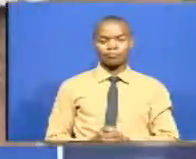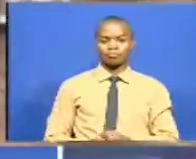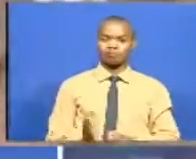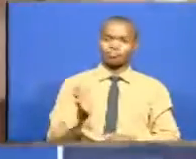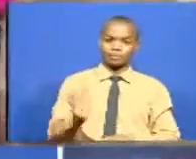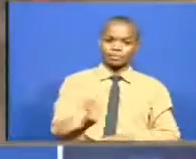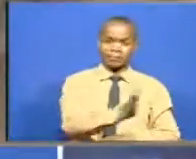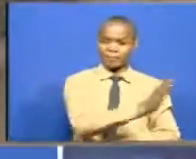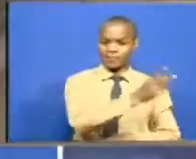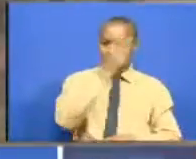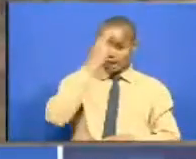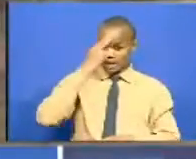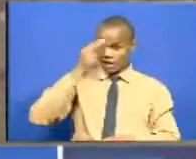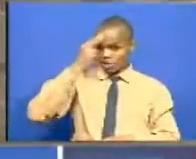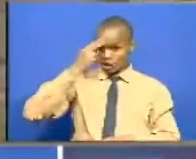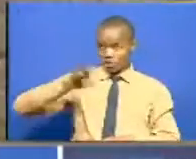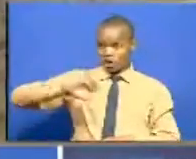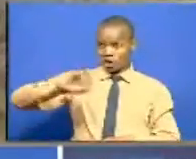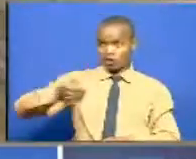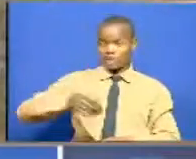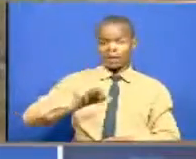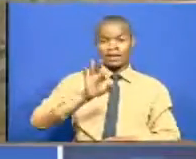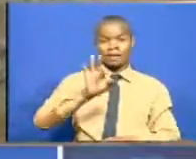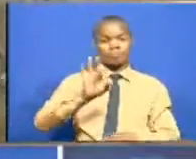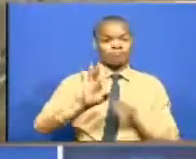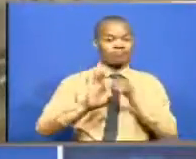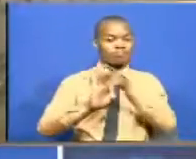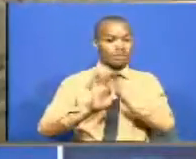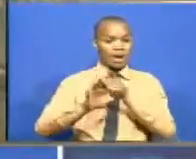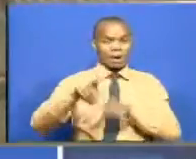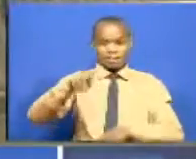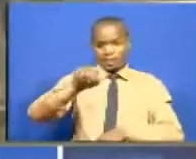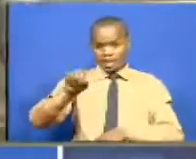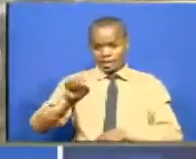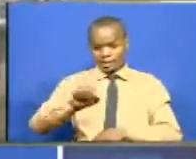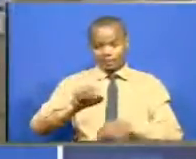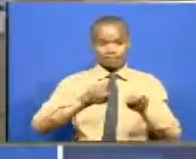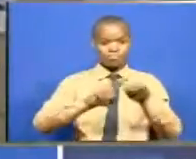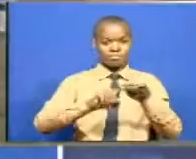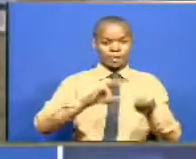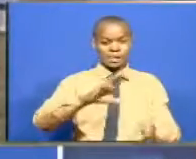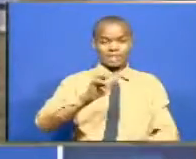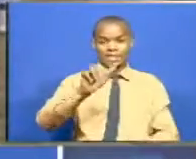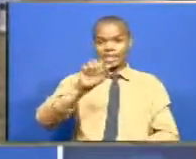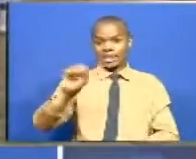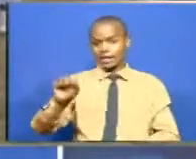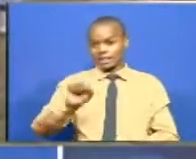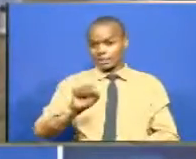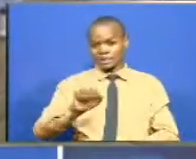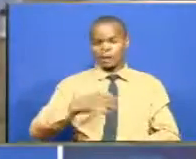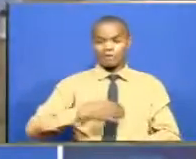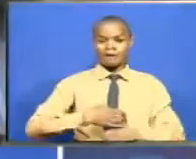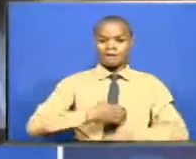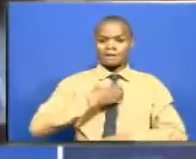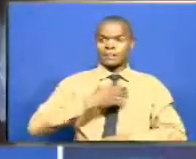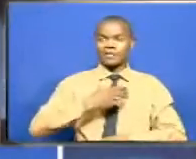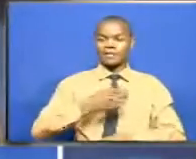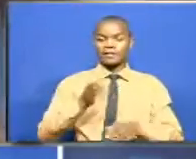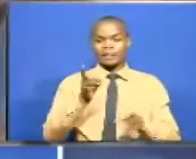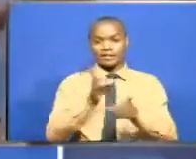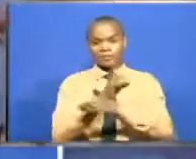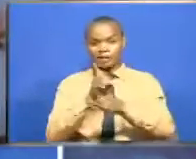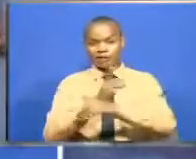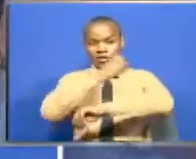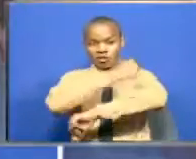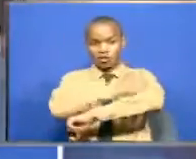Meanwhile, in Narok County, three principal secretaries and a chief administrative secretary toured various institutions, hailing the